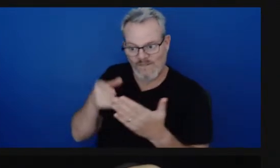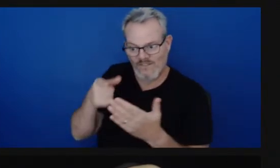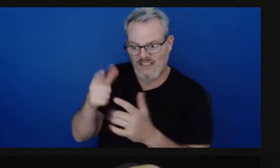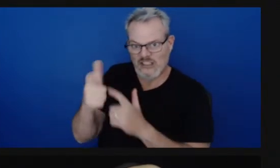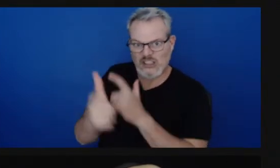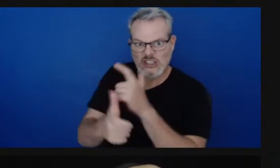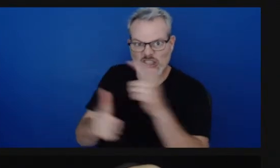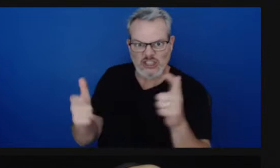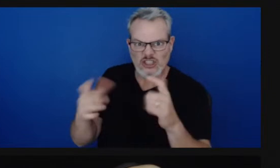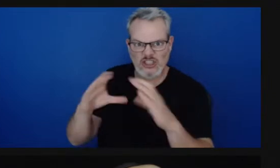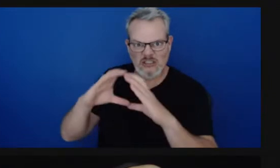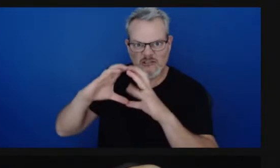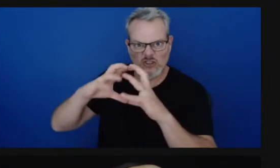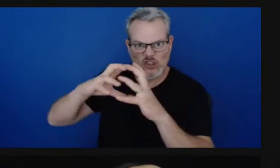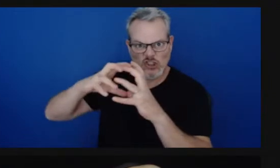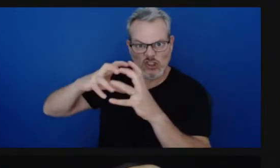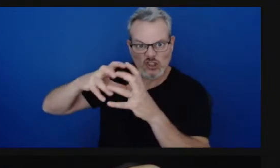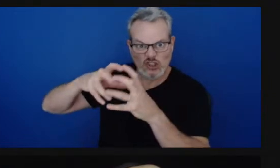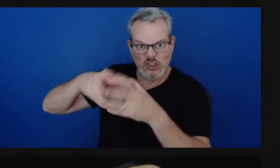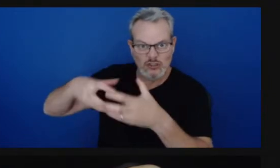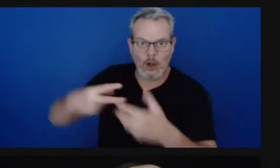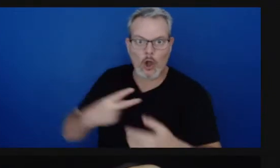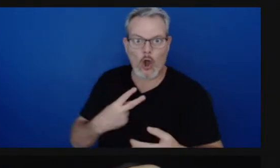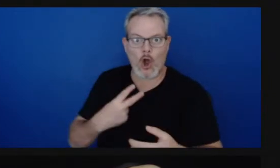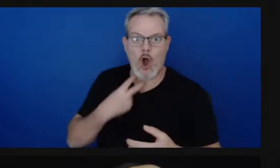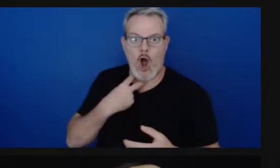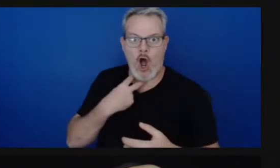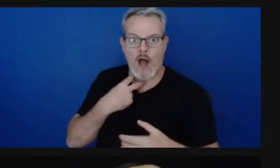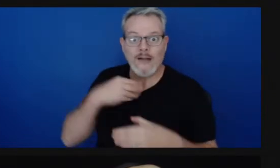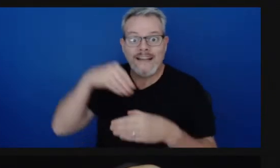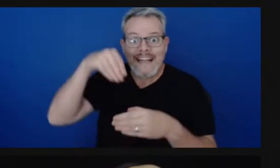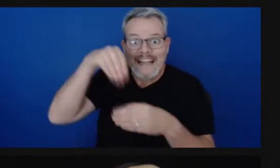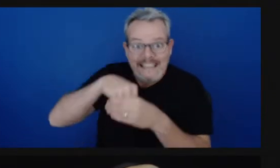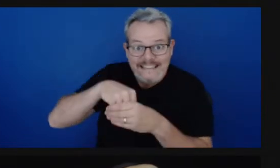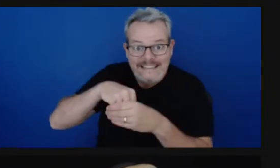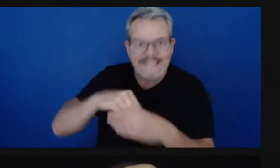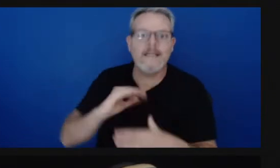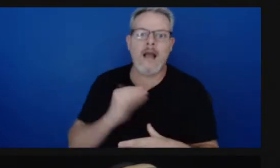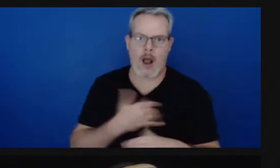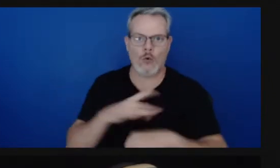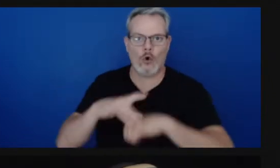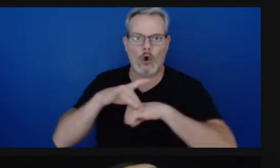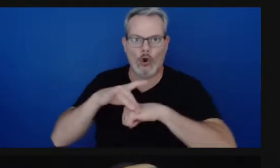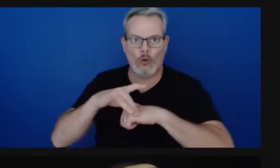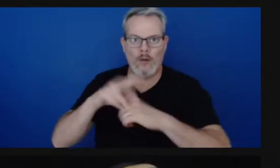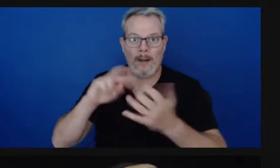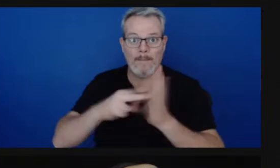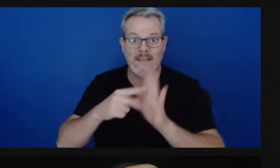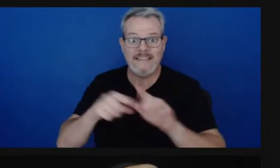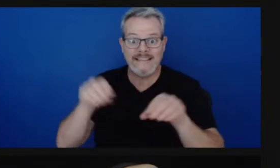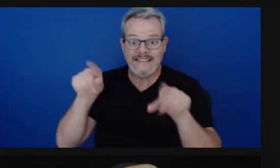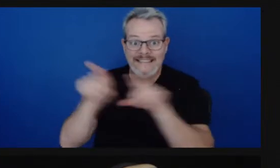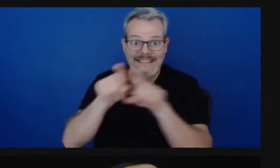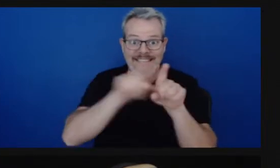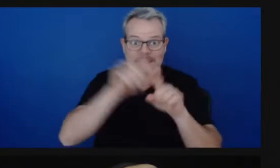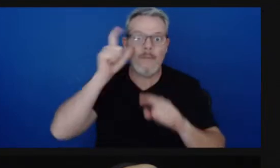Theia got caught and trapped in the Earth. And its composition must be similar to the moon. The moon is